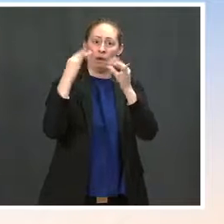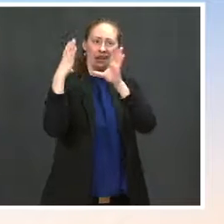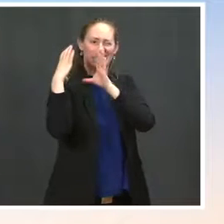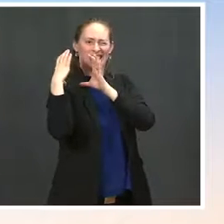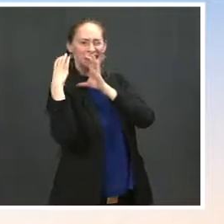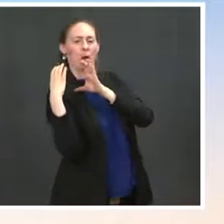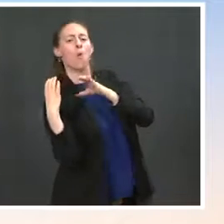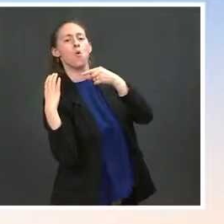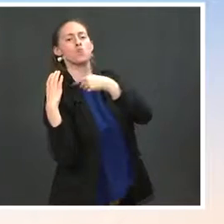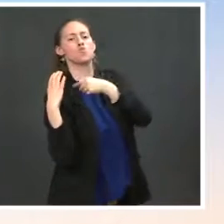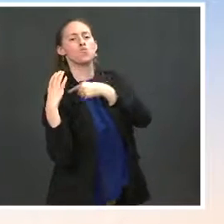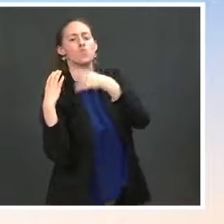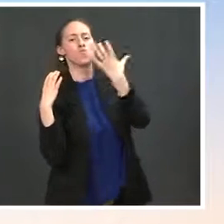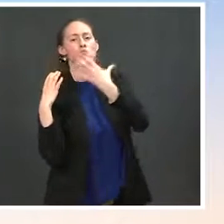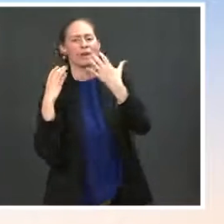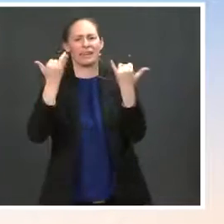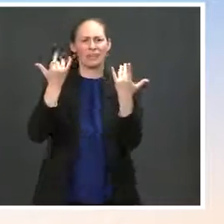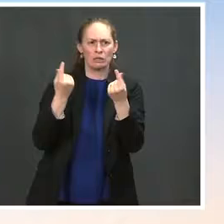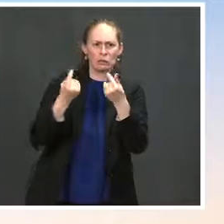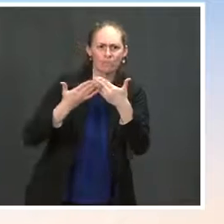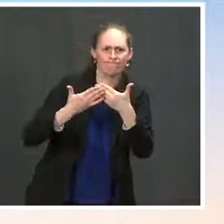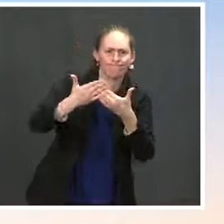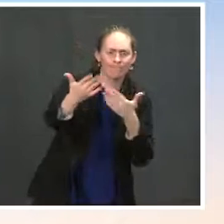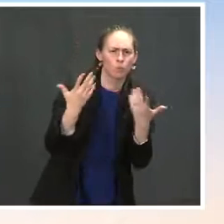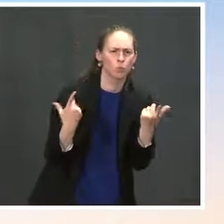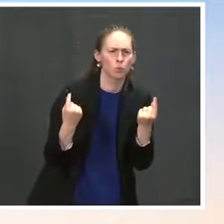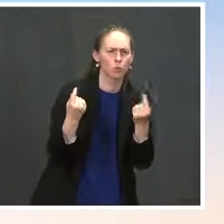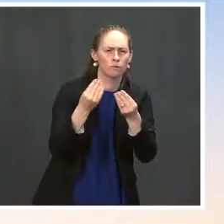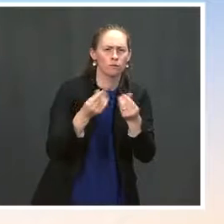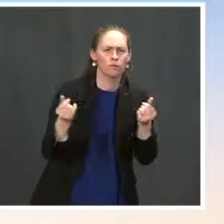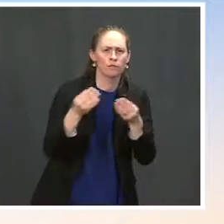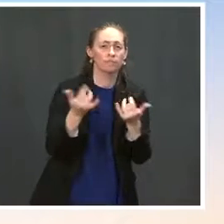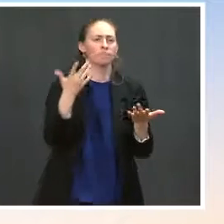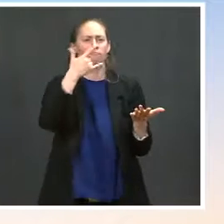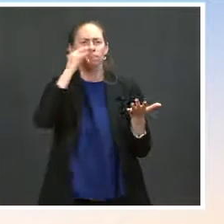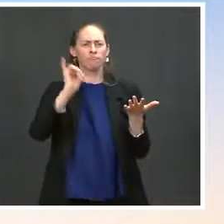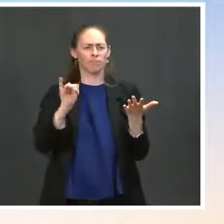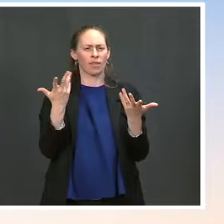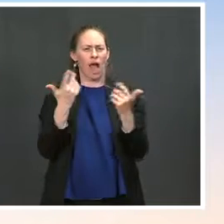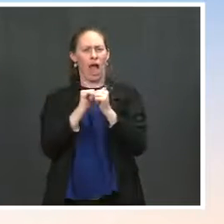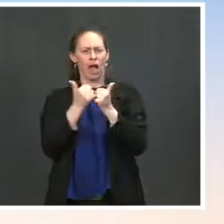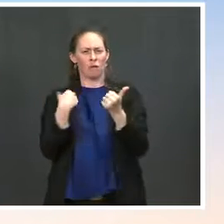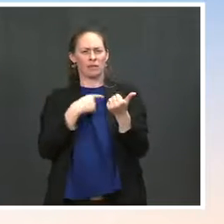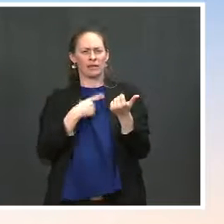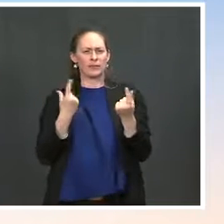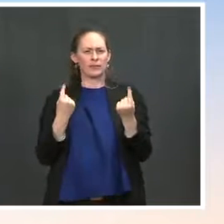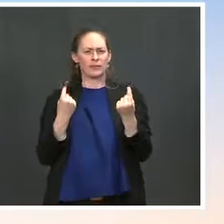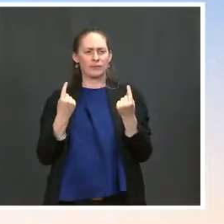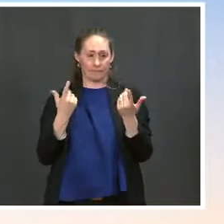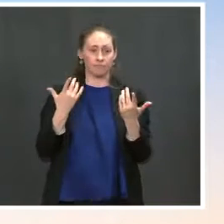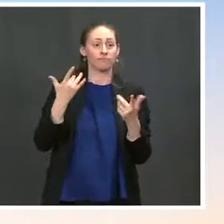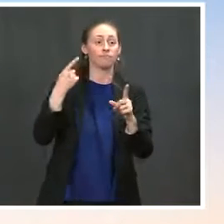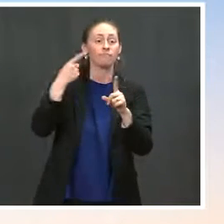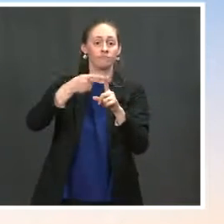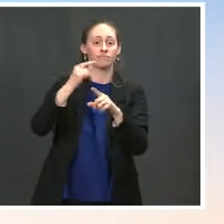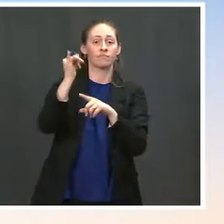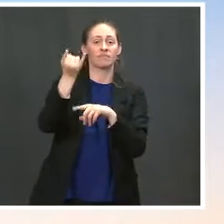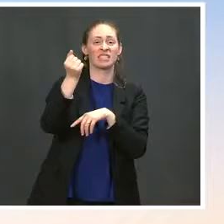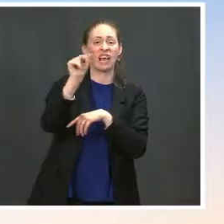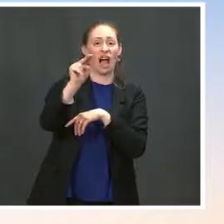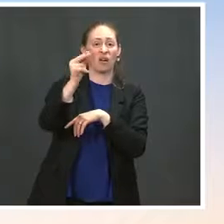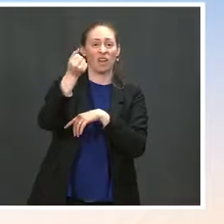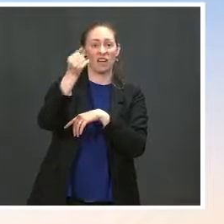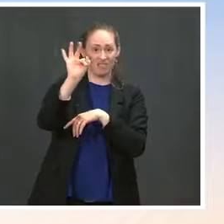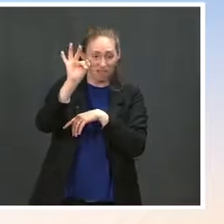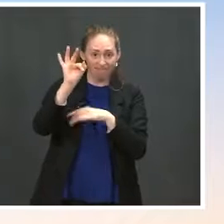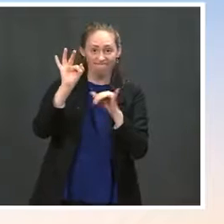happened today, just to underscore where we are, on January 19th, we were nowhere. We were in deficit